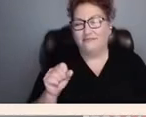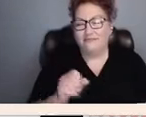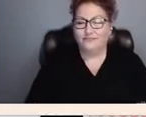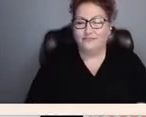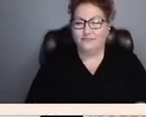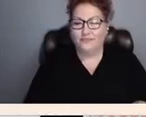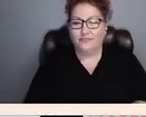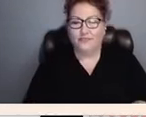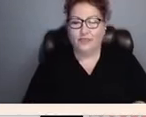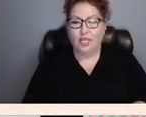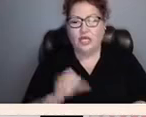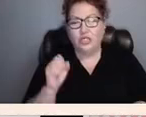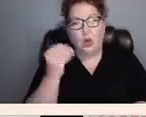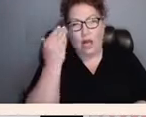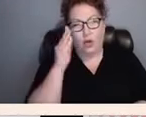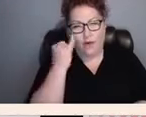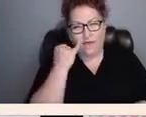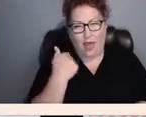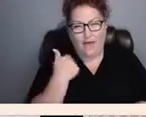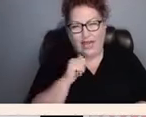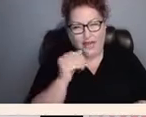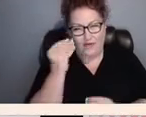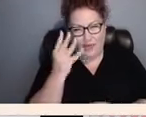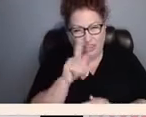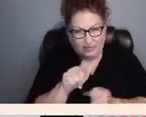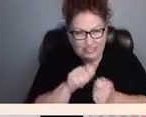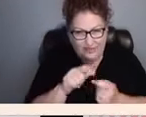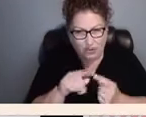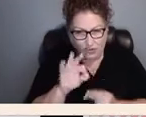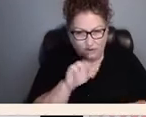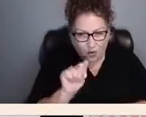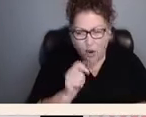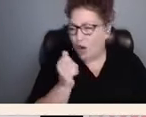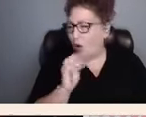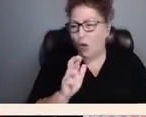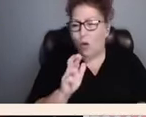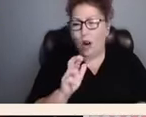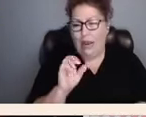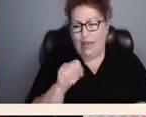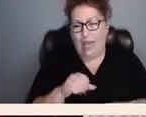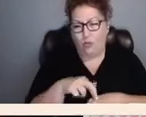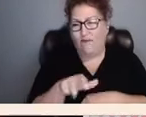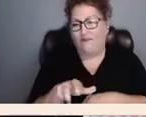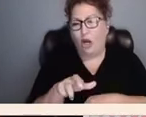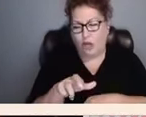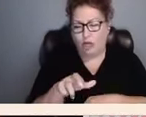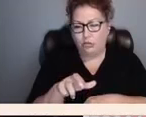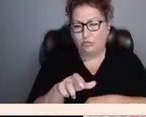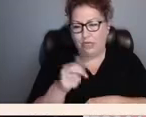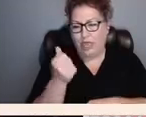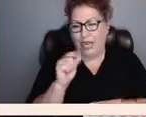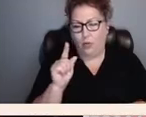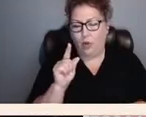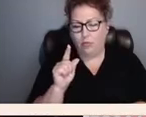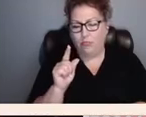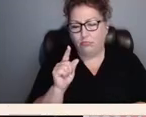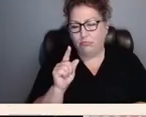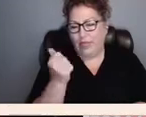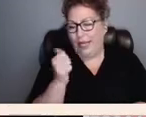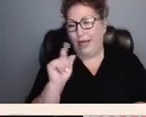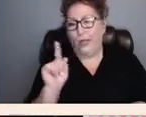So I don't know if you have any information specific to Florida or can refer anybody anywhere. I